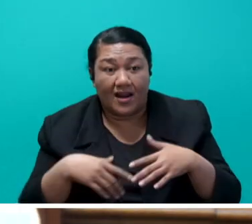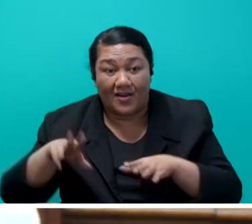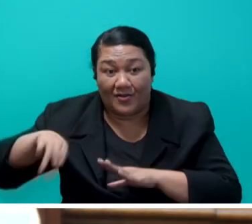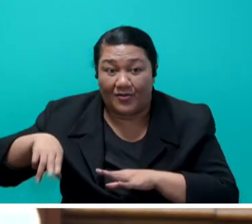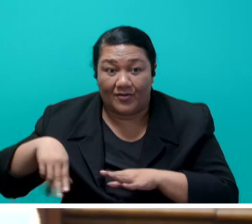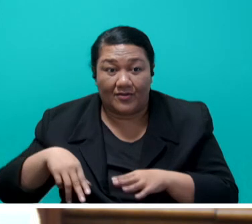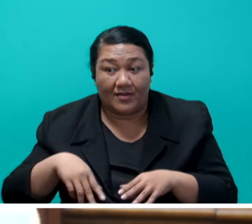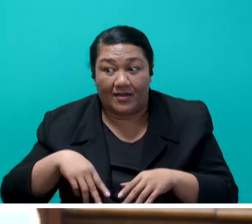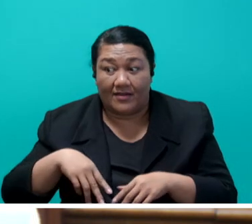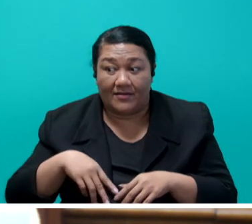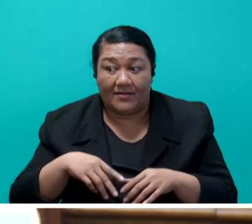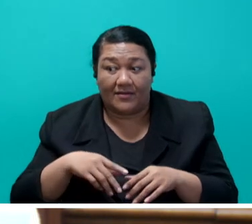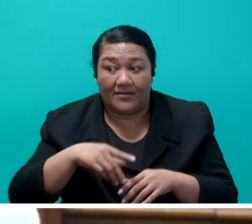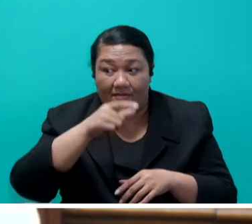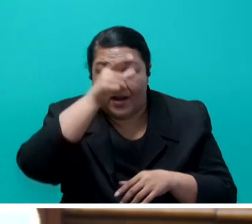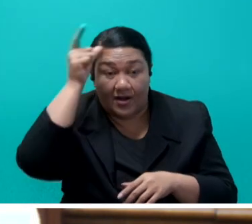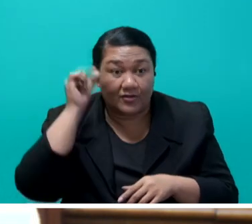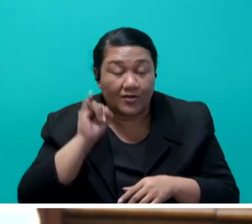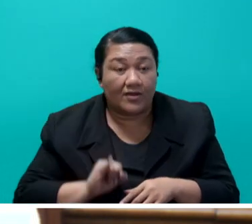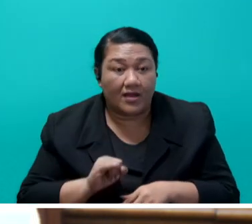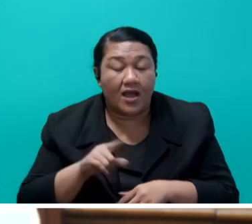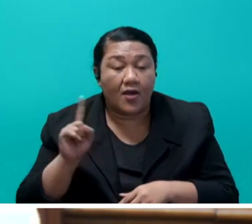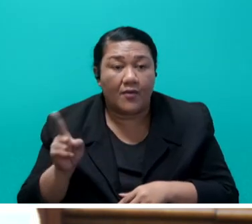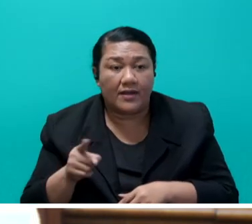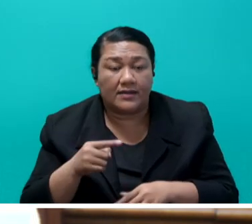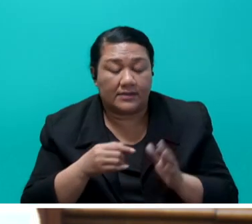Minister and the Pacific Islands